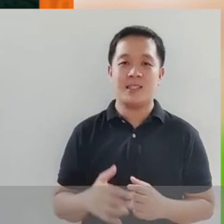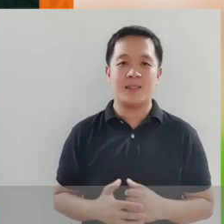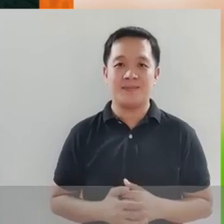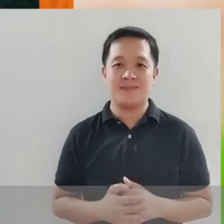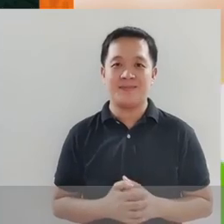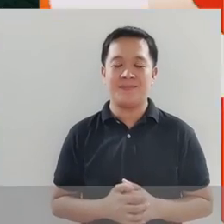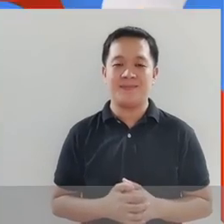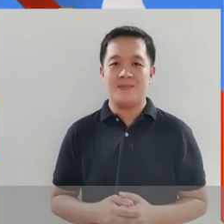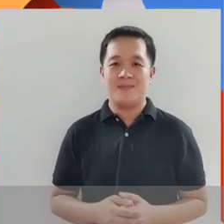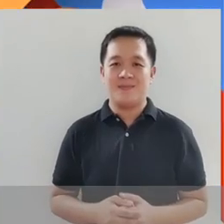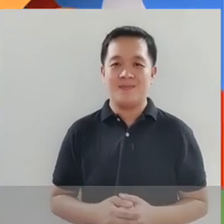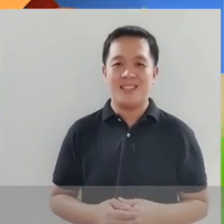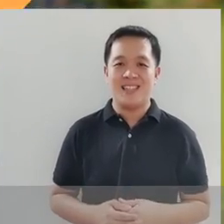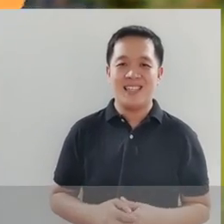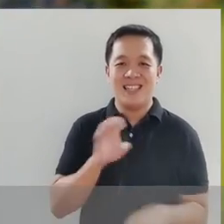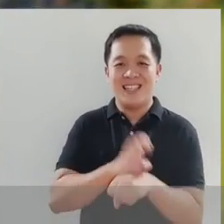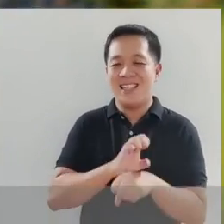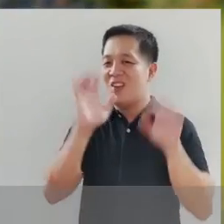C-H-E-R-R-Y.